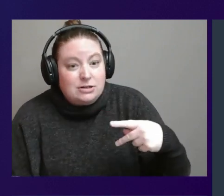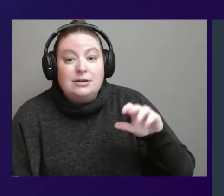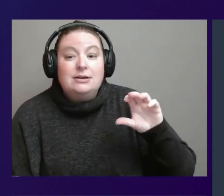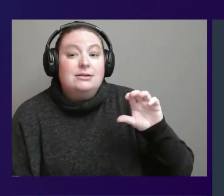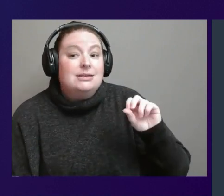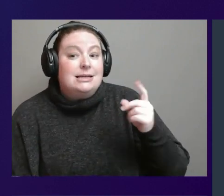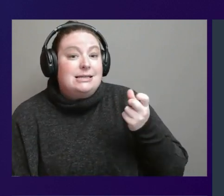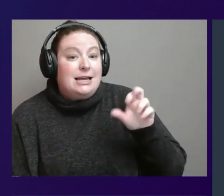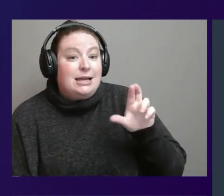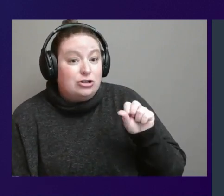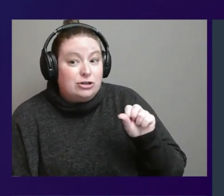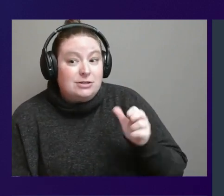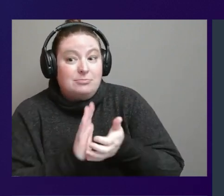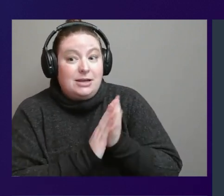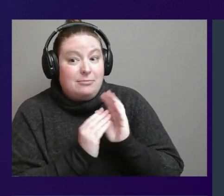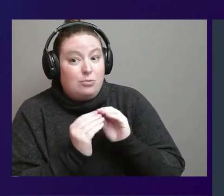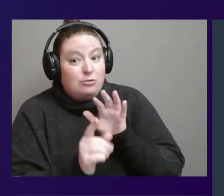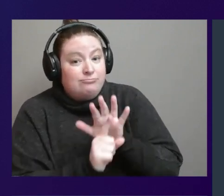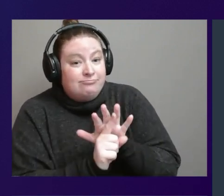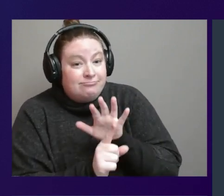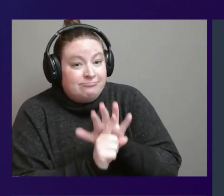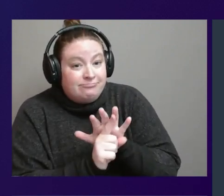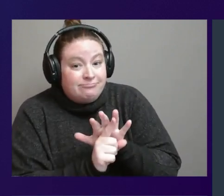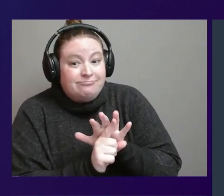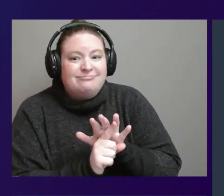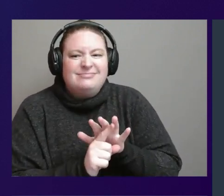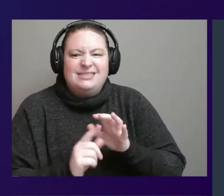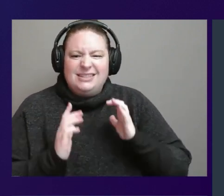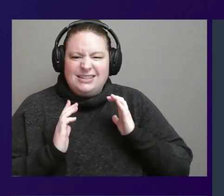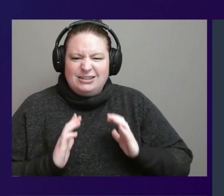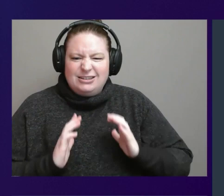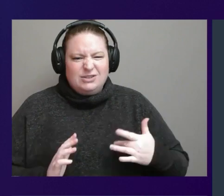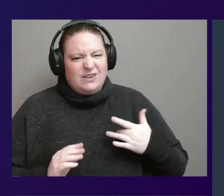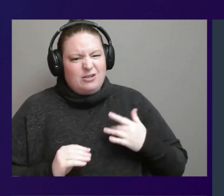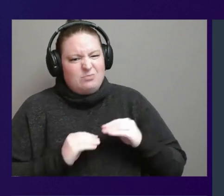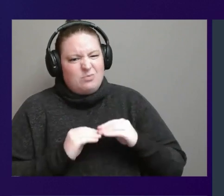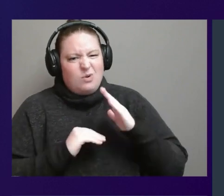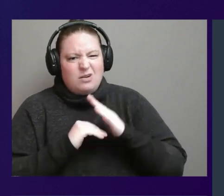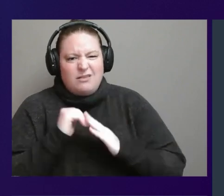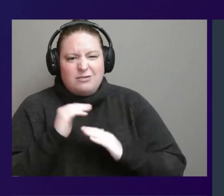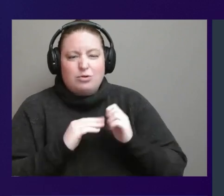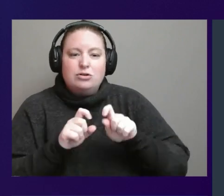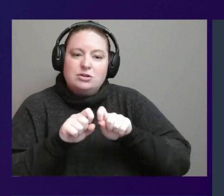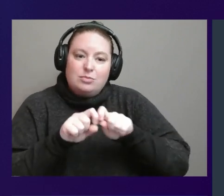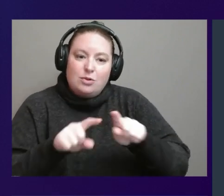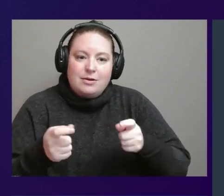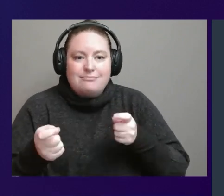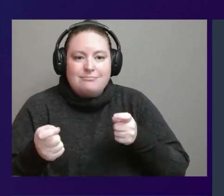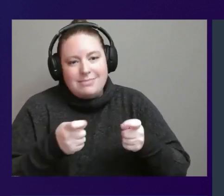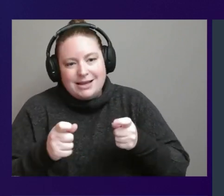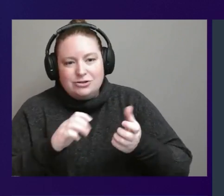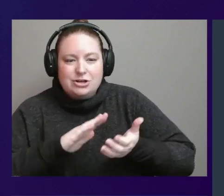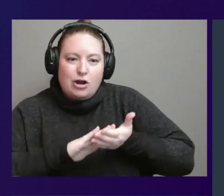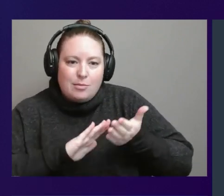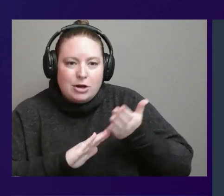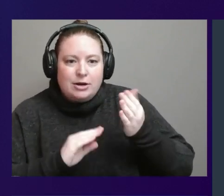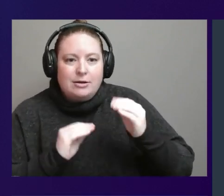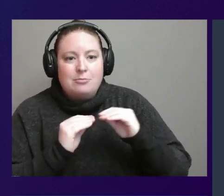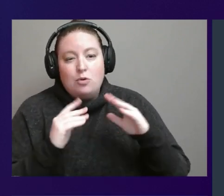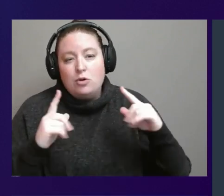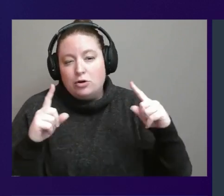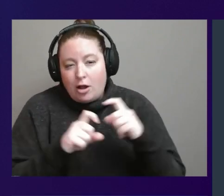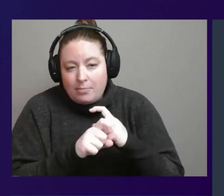prevalent in customers' environment, customers felt more comfortable deploying, managing, operating ever more complex and